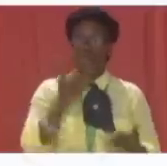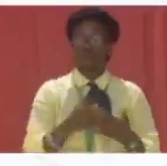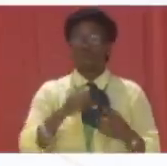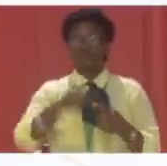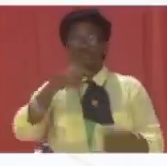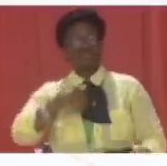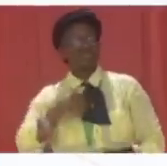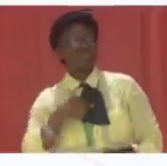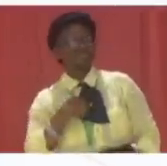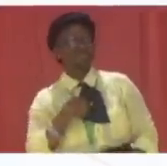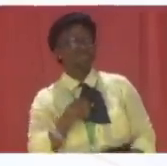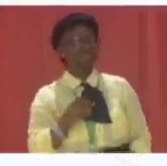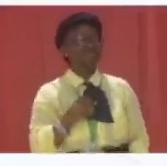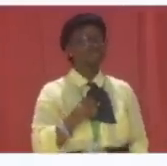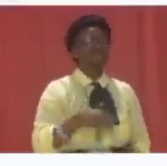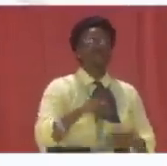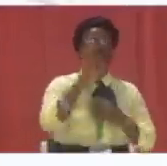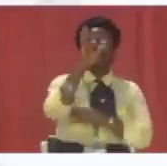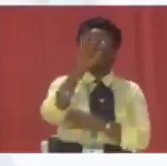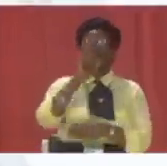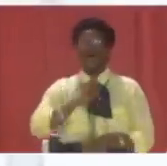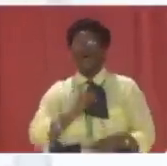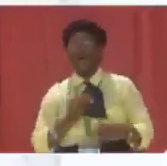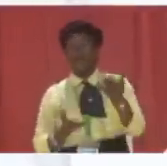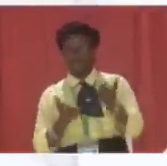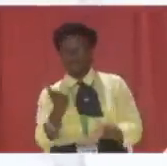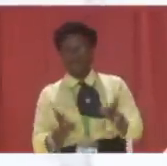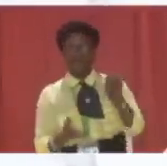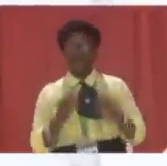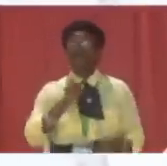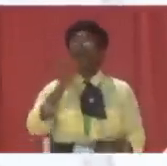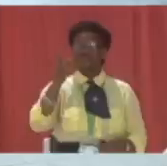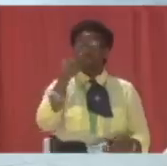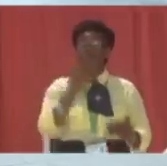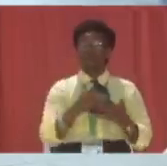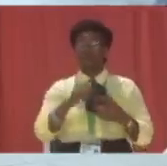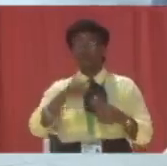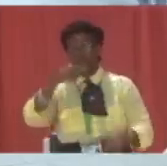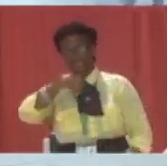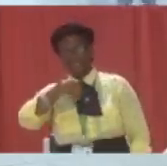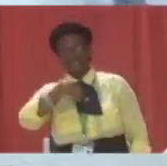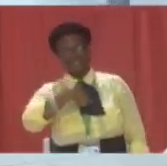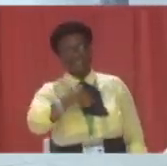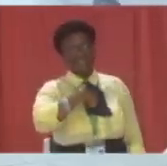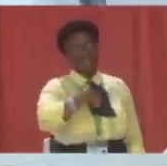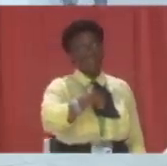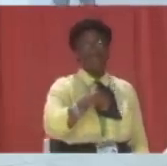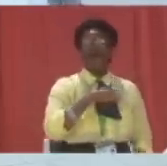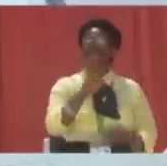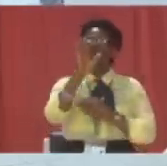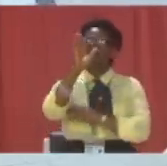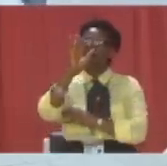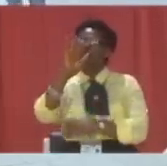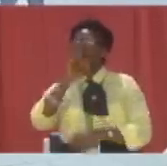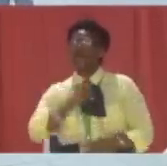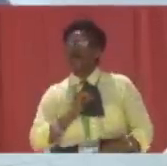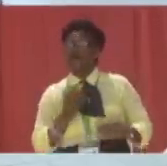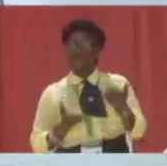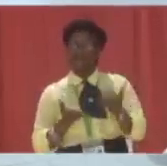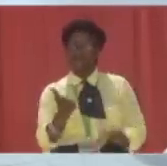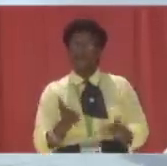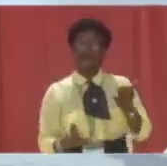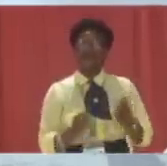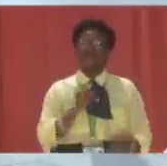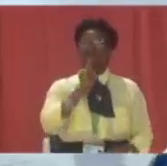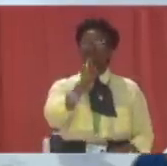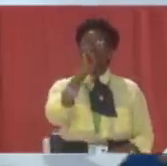good to me. Oh yes, the Lord I'm serving is good to me. The Lord I'm serving